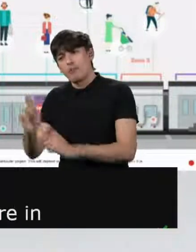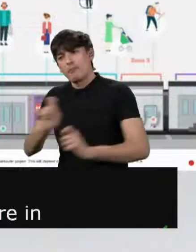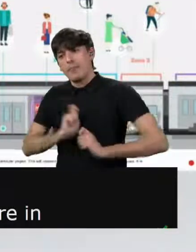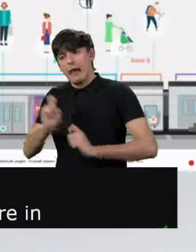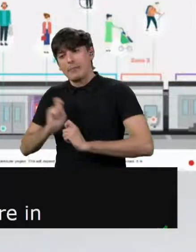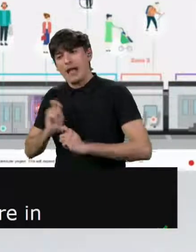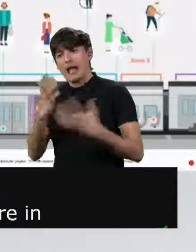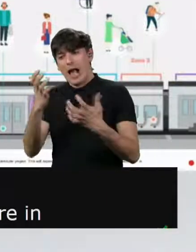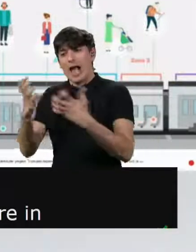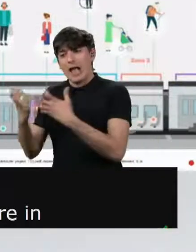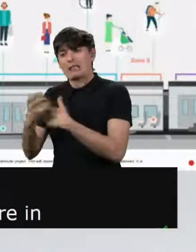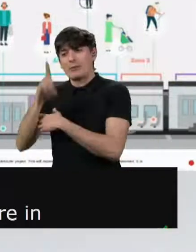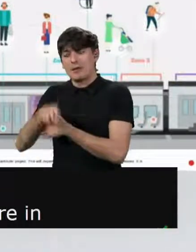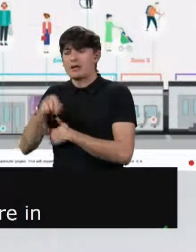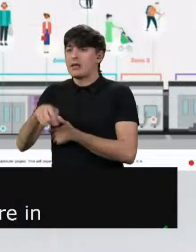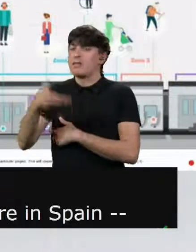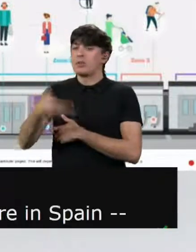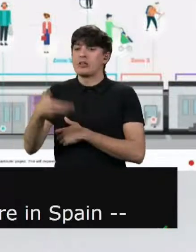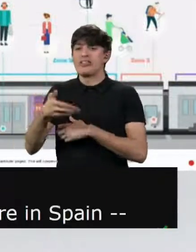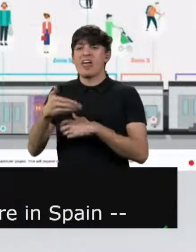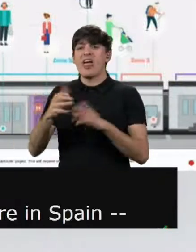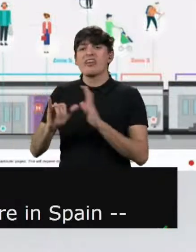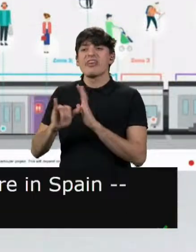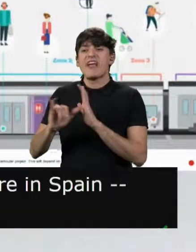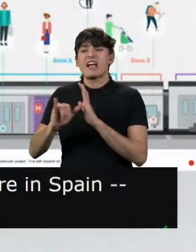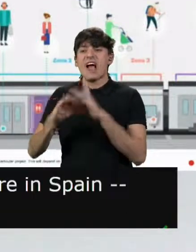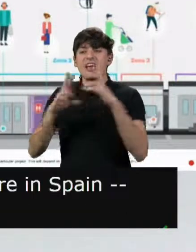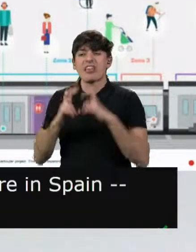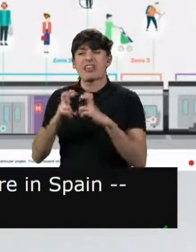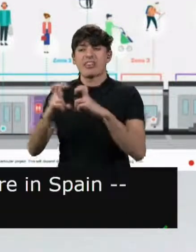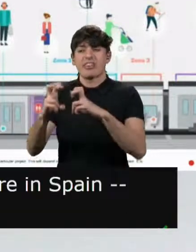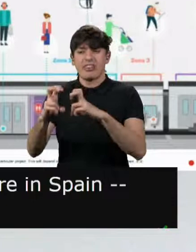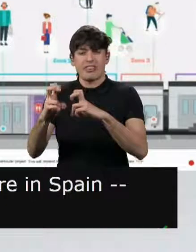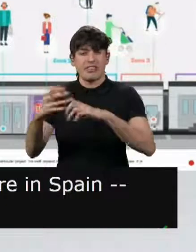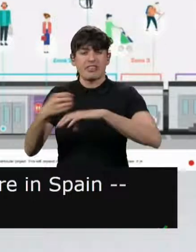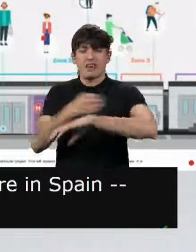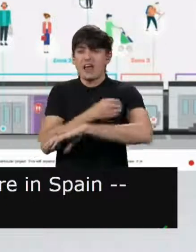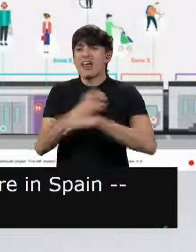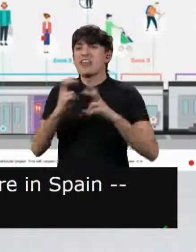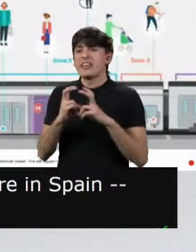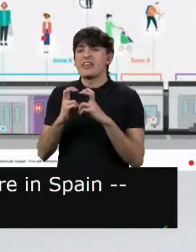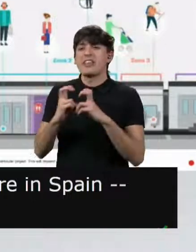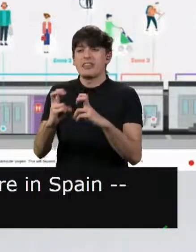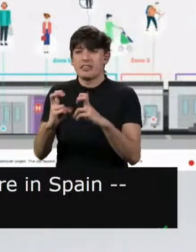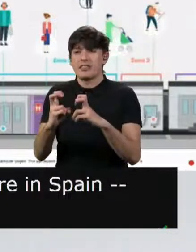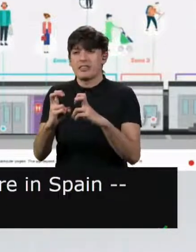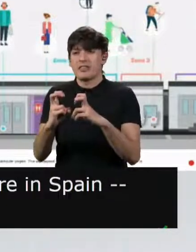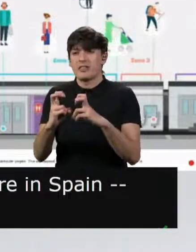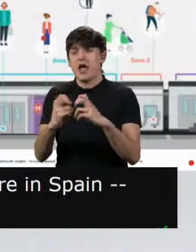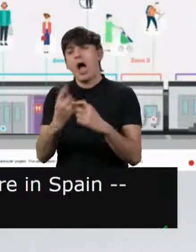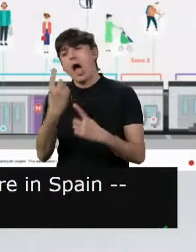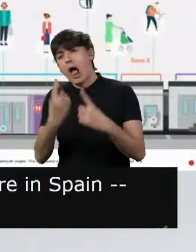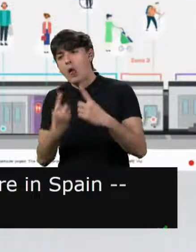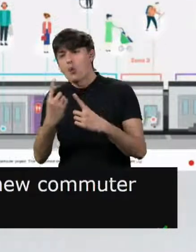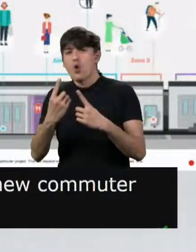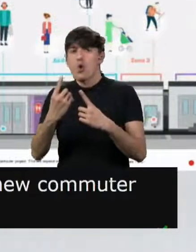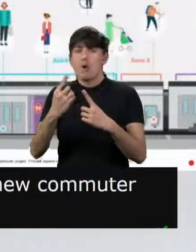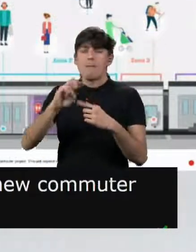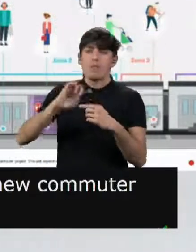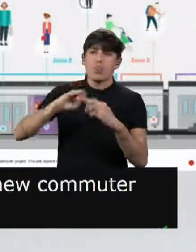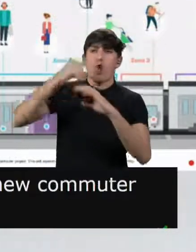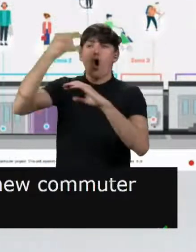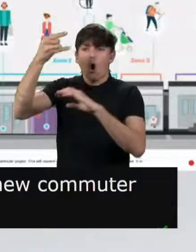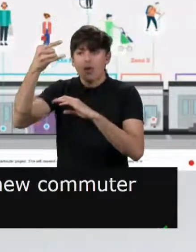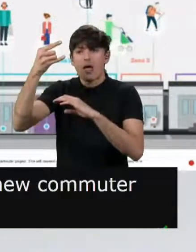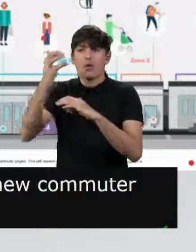several, but the biggest one was the new commuter trains, high capacity trains with 2